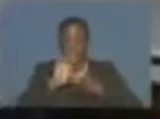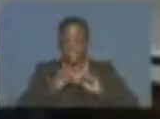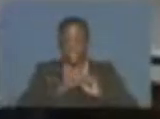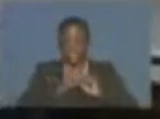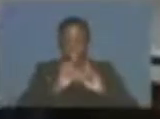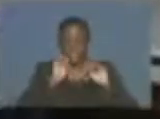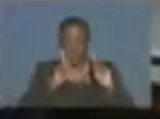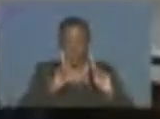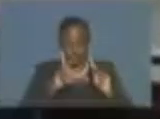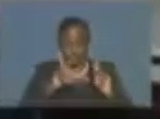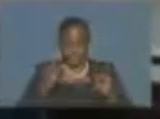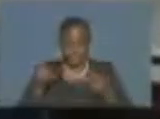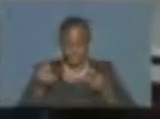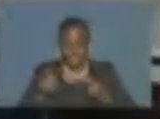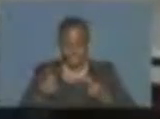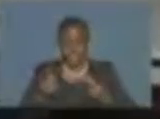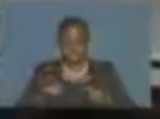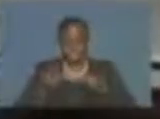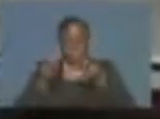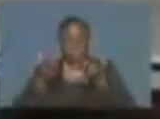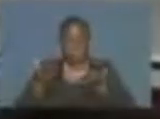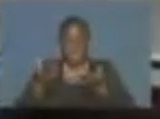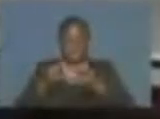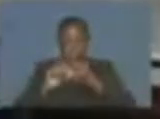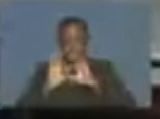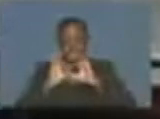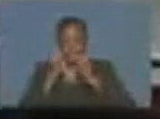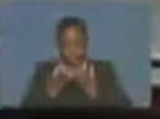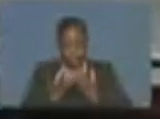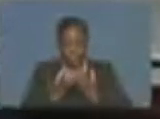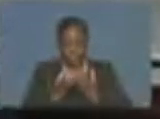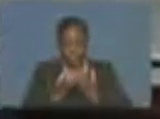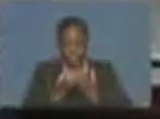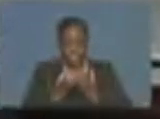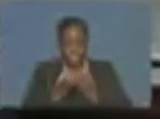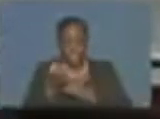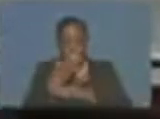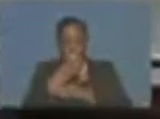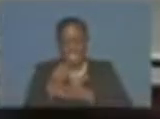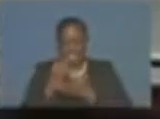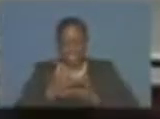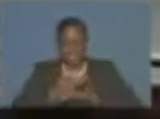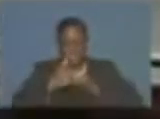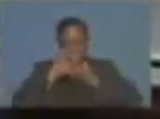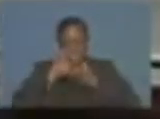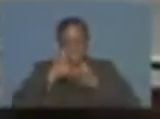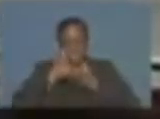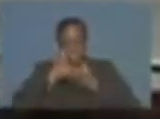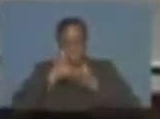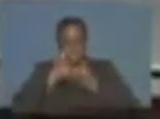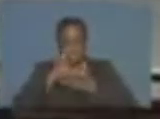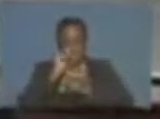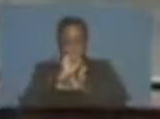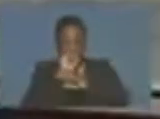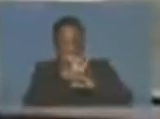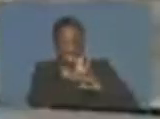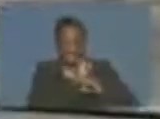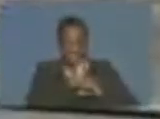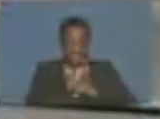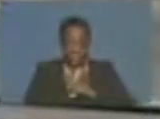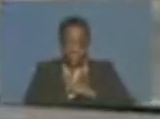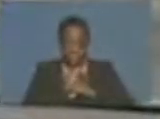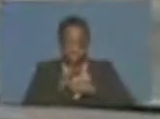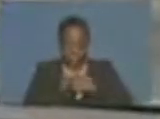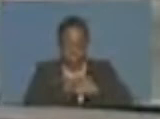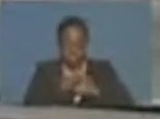the opportunity came up for us to give something back to the community and to also assist with the efforts, you know, we